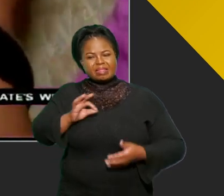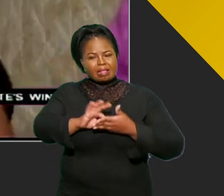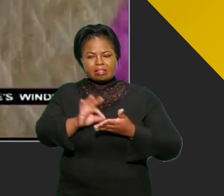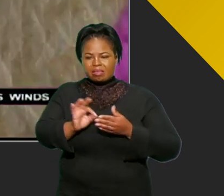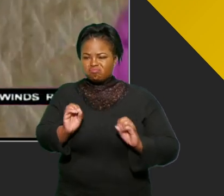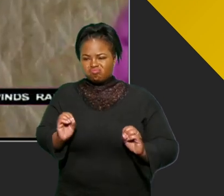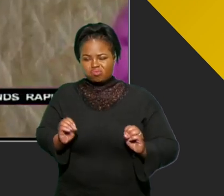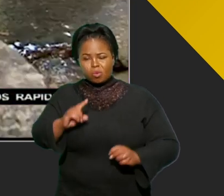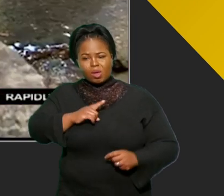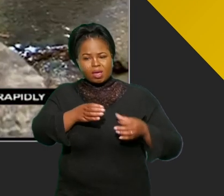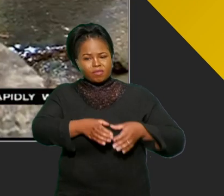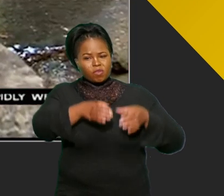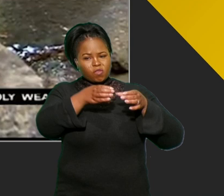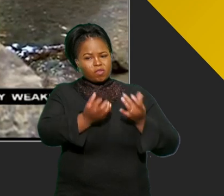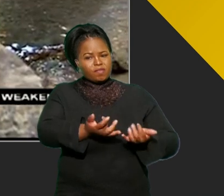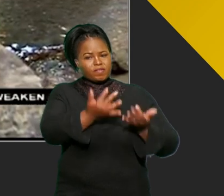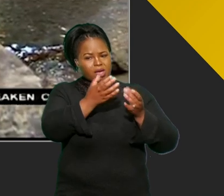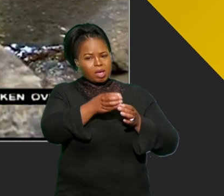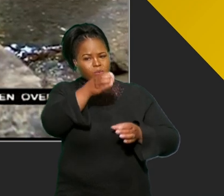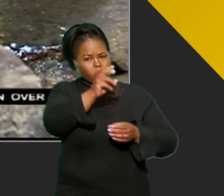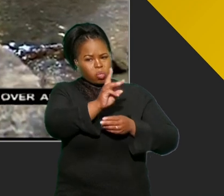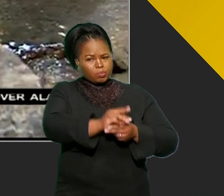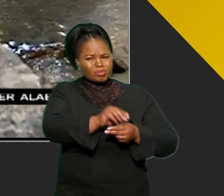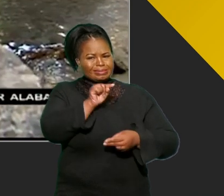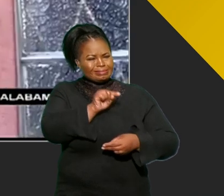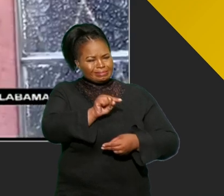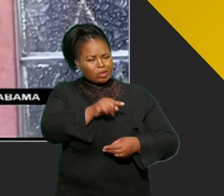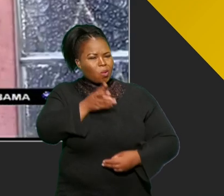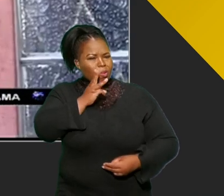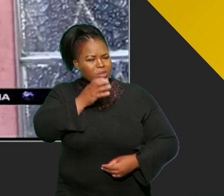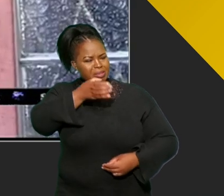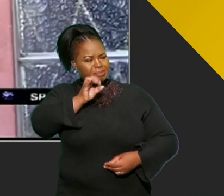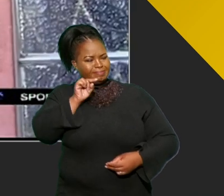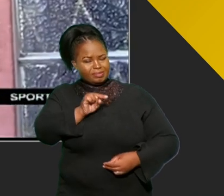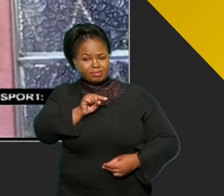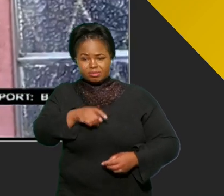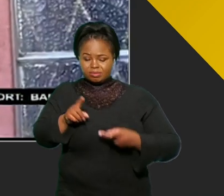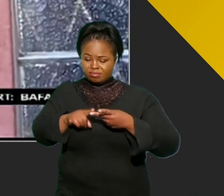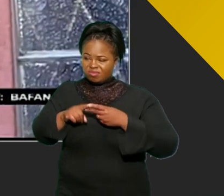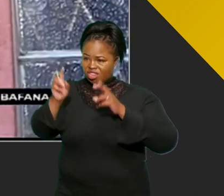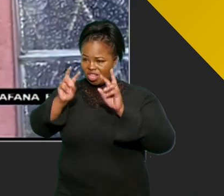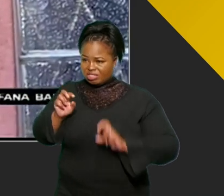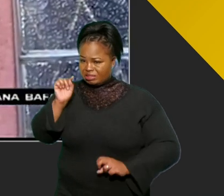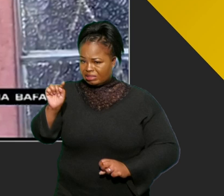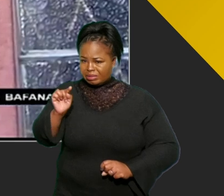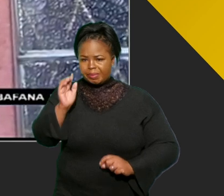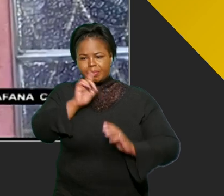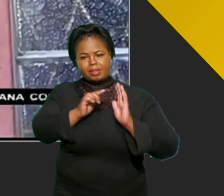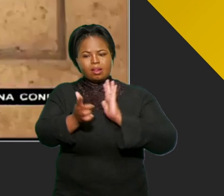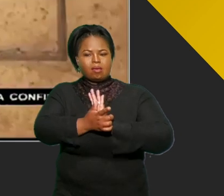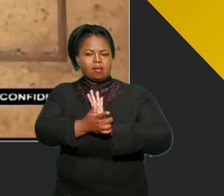from fire extinguishers. Even this electricity we have is illegal.